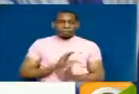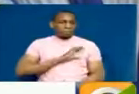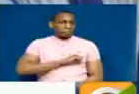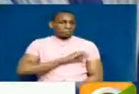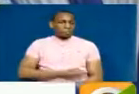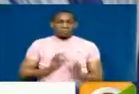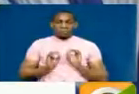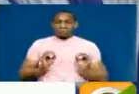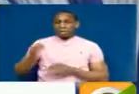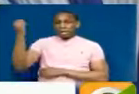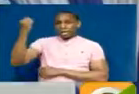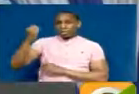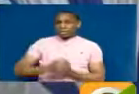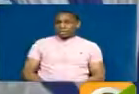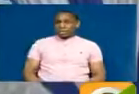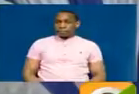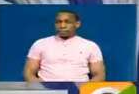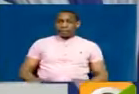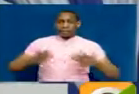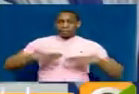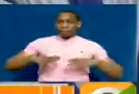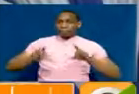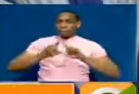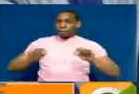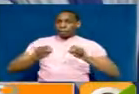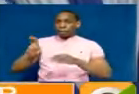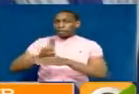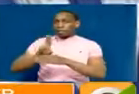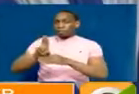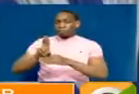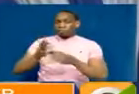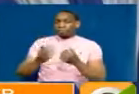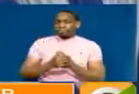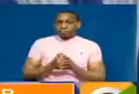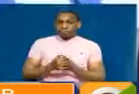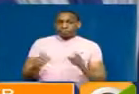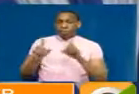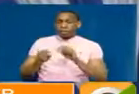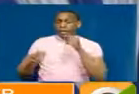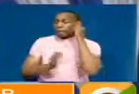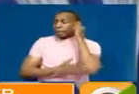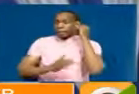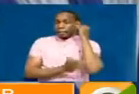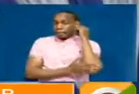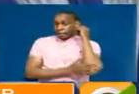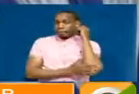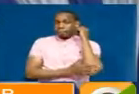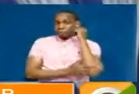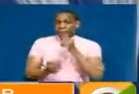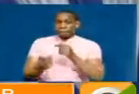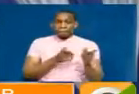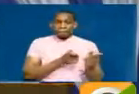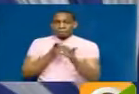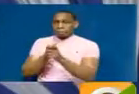intolerance ya siasa. Watu kuanza kutumiana maneno mabaya mabaya,